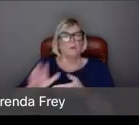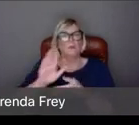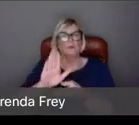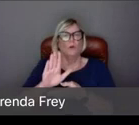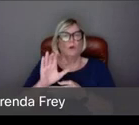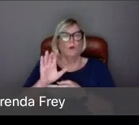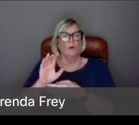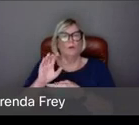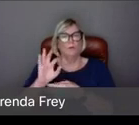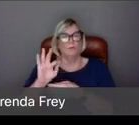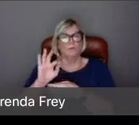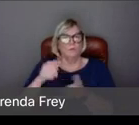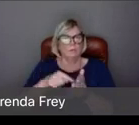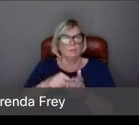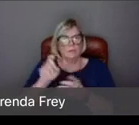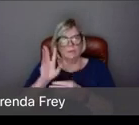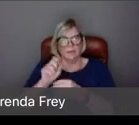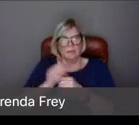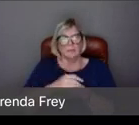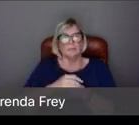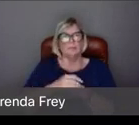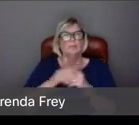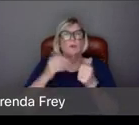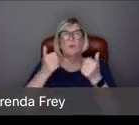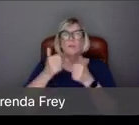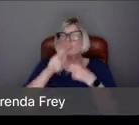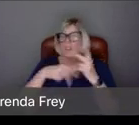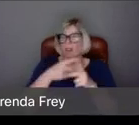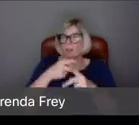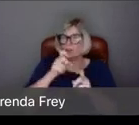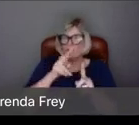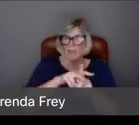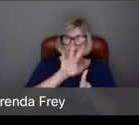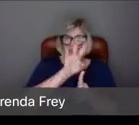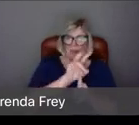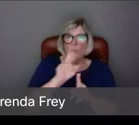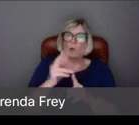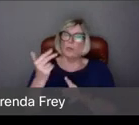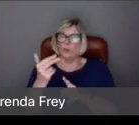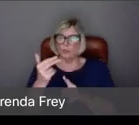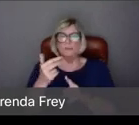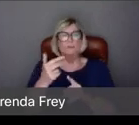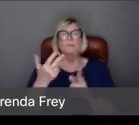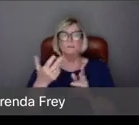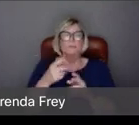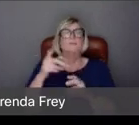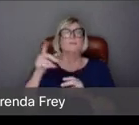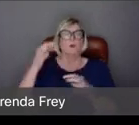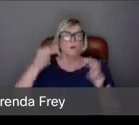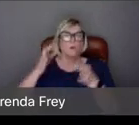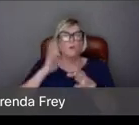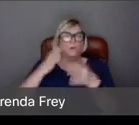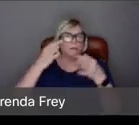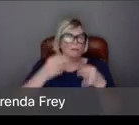is based on a means test. And that's when the court's going to make a determination if you're eligible to file Chapter